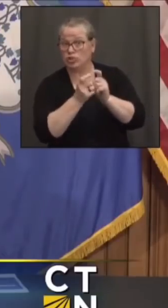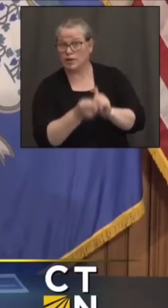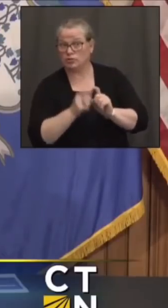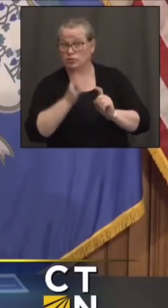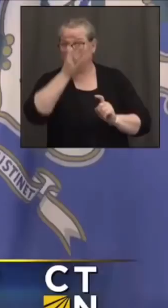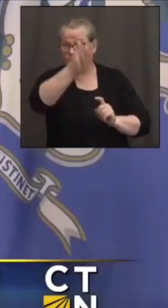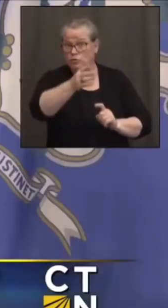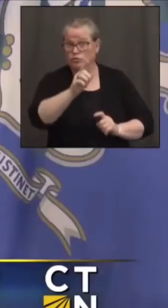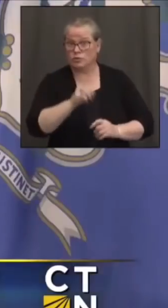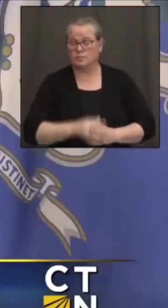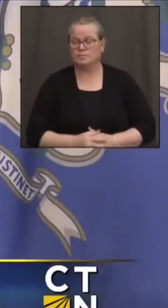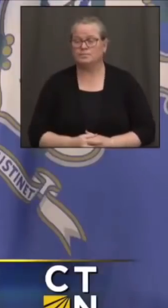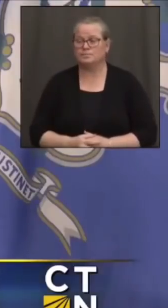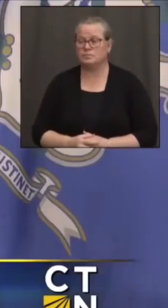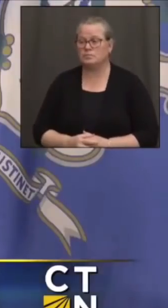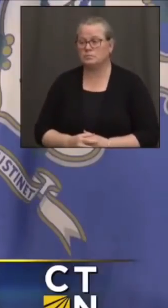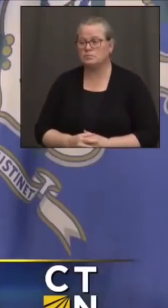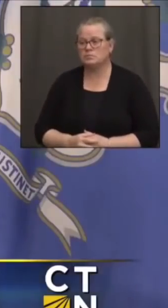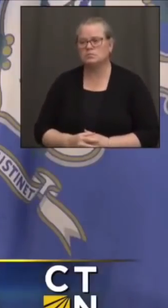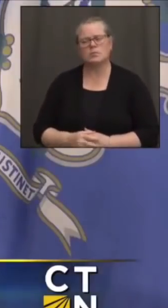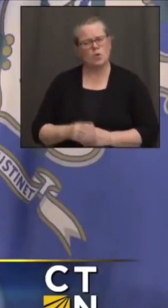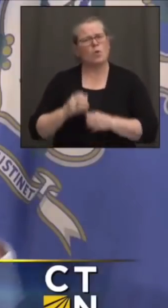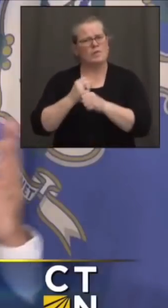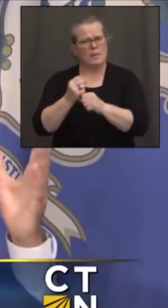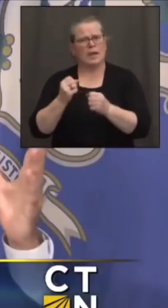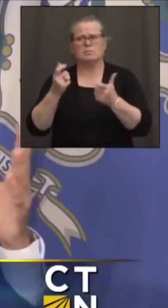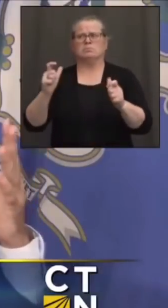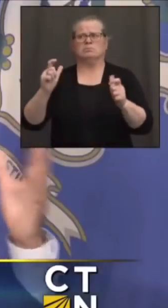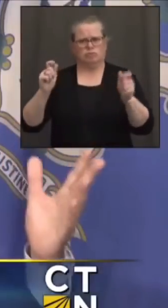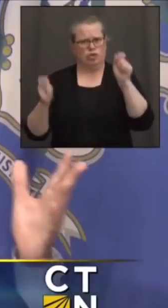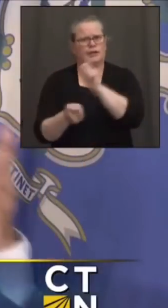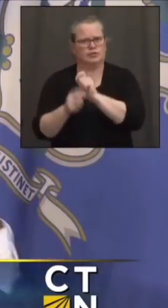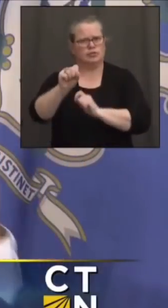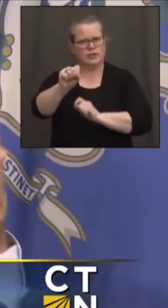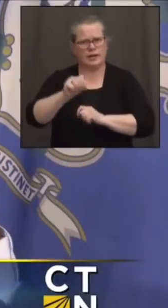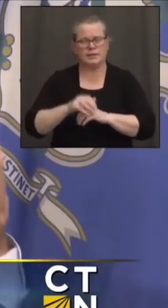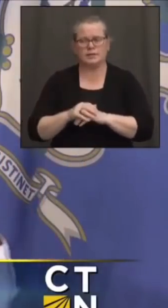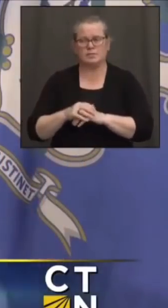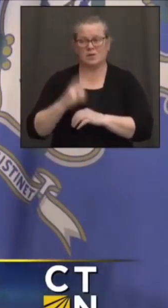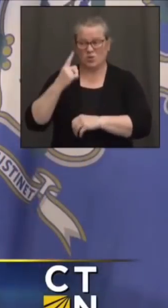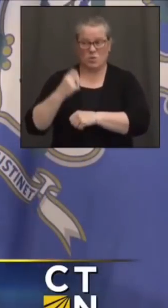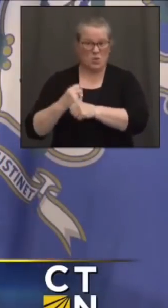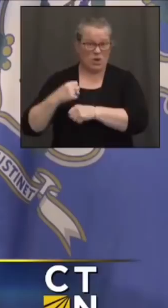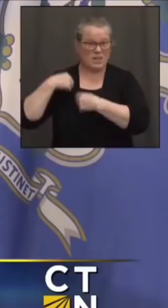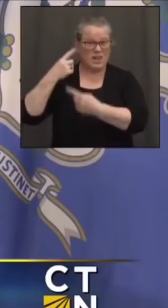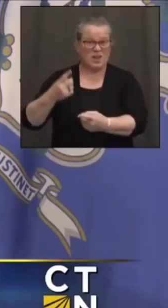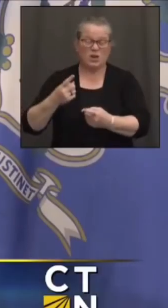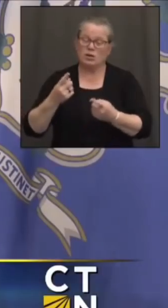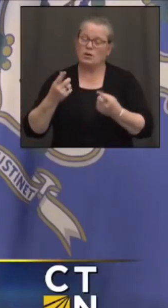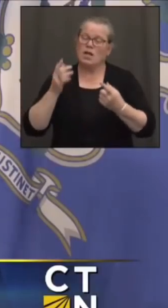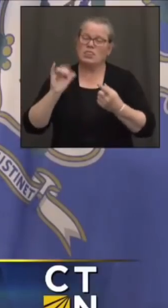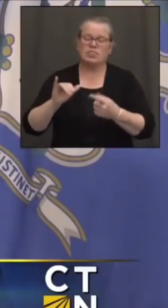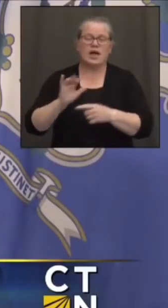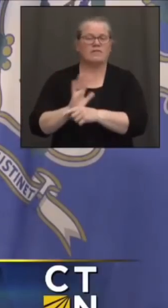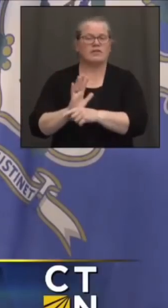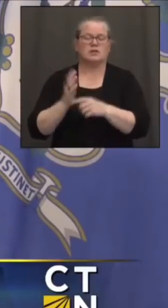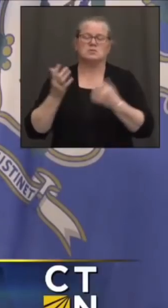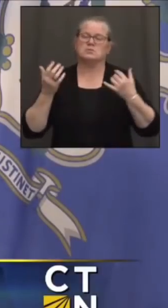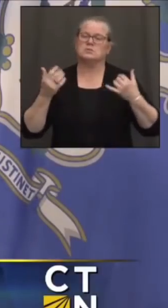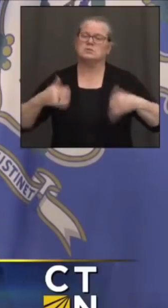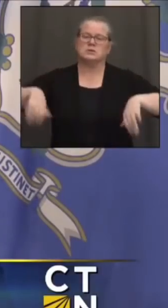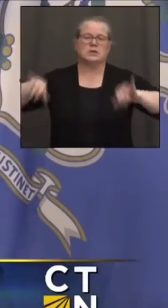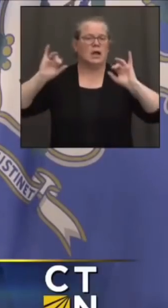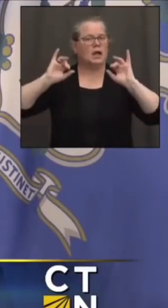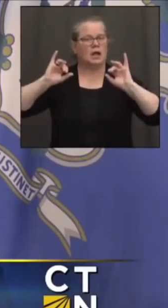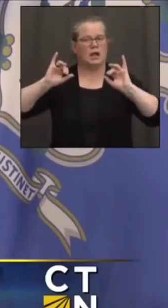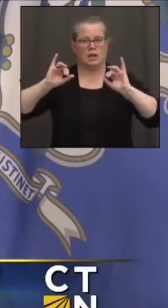significant changes, but it was a year. And I think we all can see that video in living color right now,